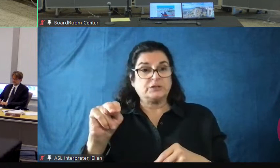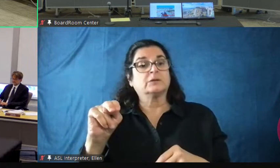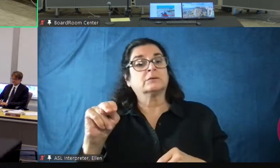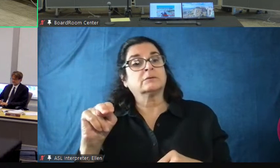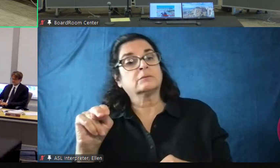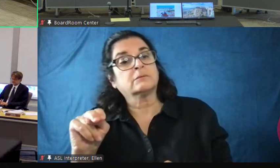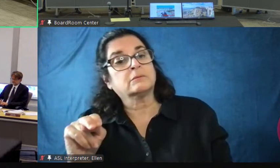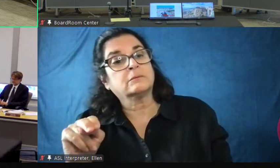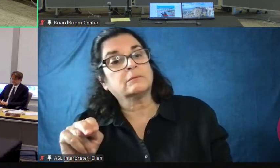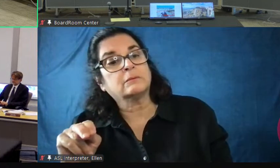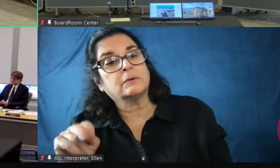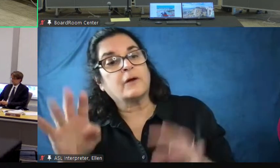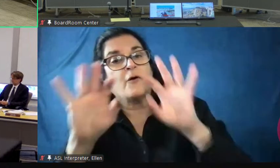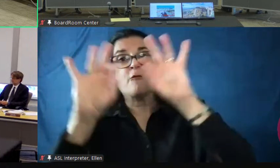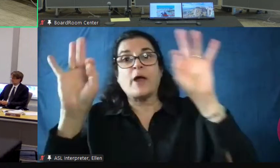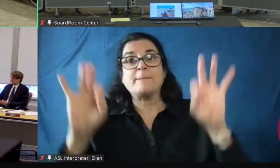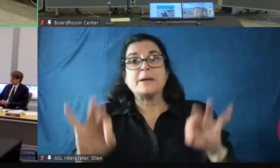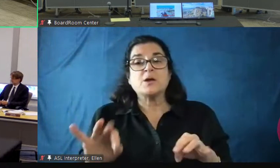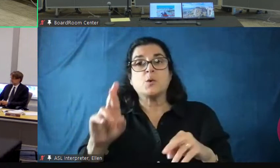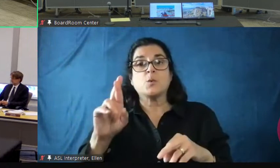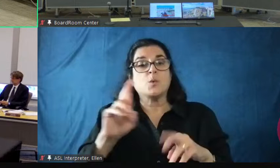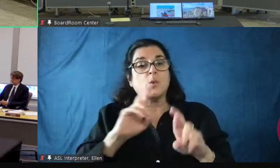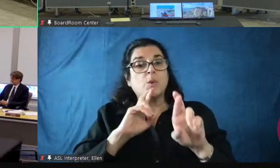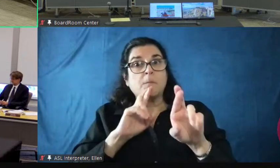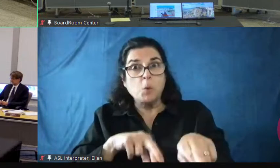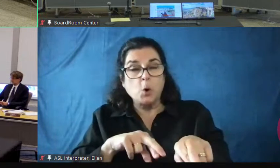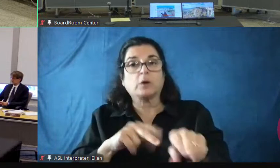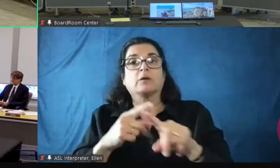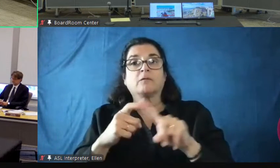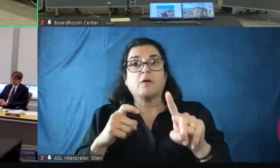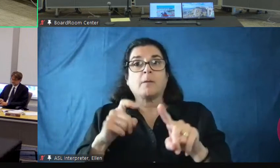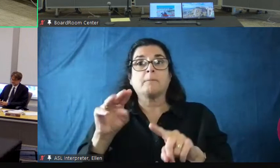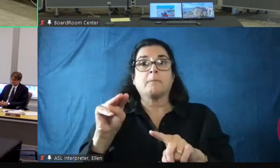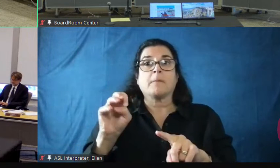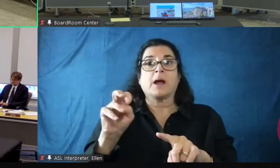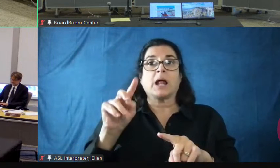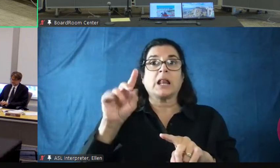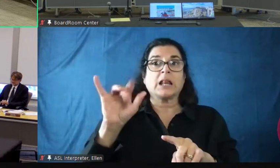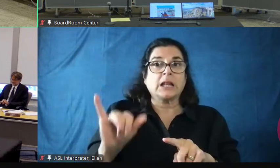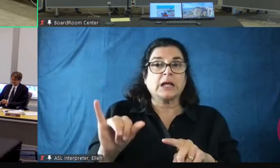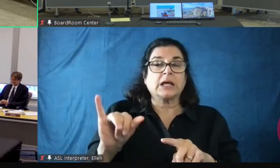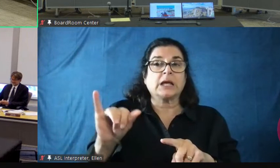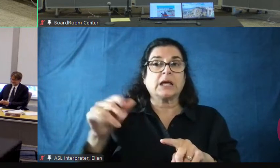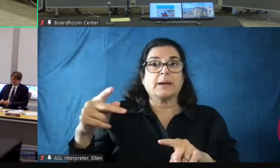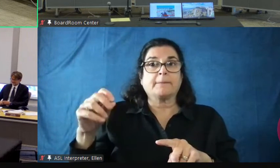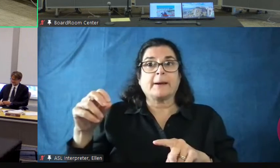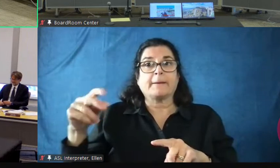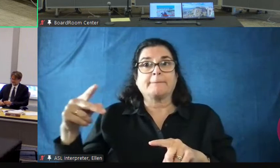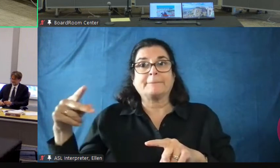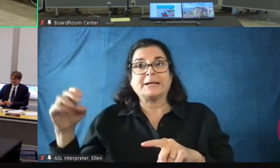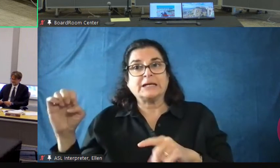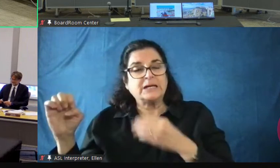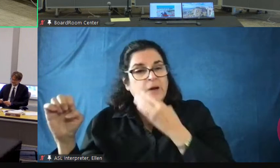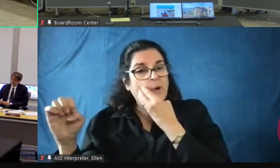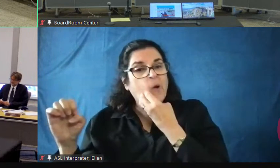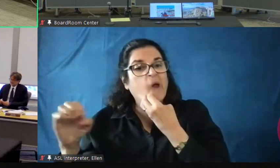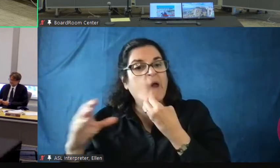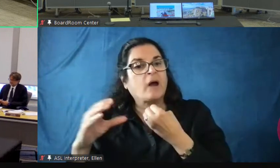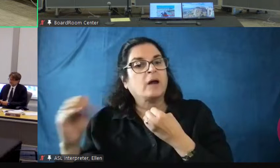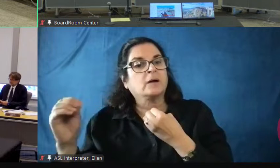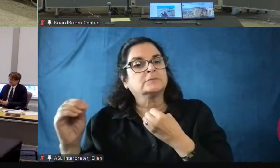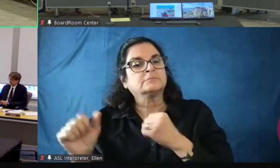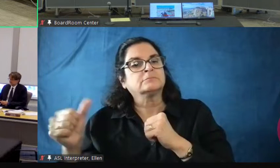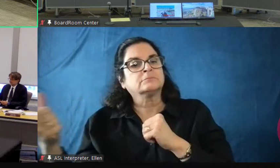Cara Baden. That concludes my report, Chairman Barclay. Thank you, Director Ortiz. turn to